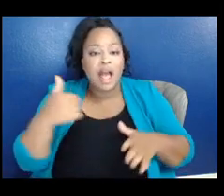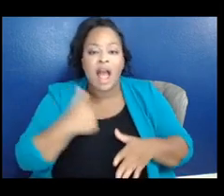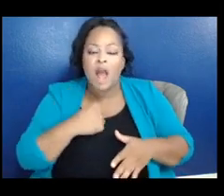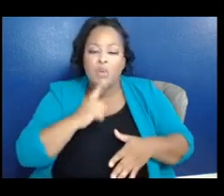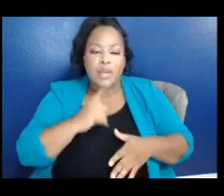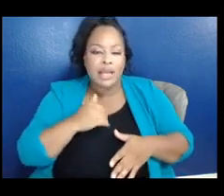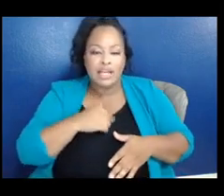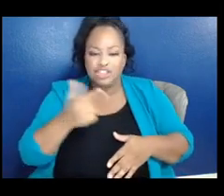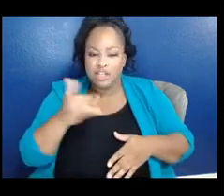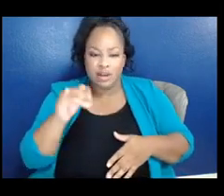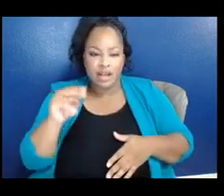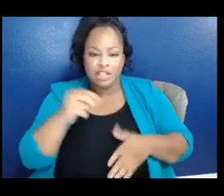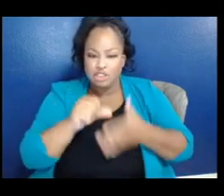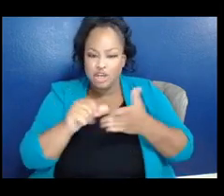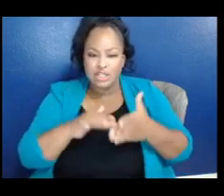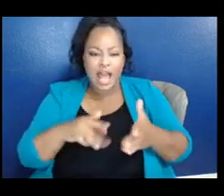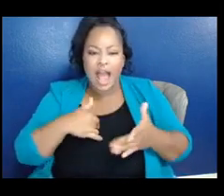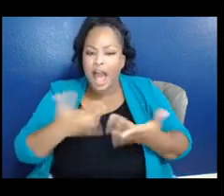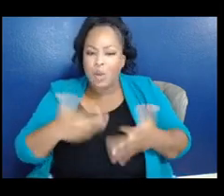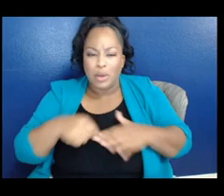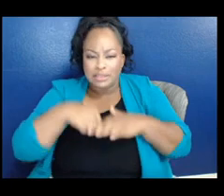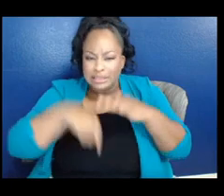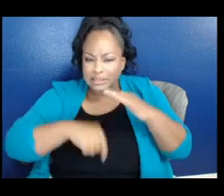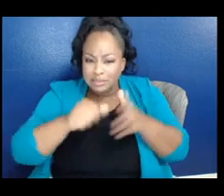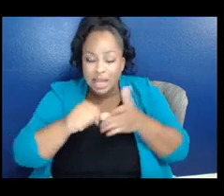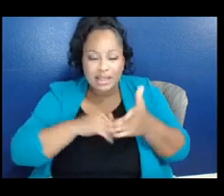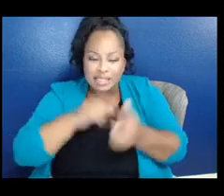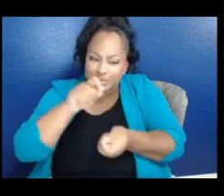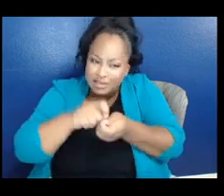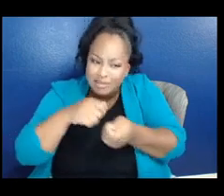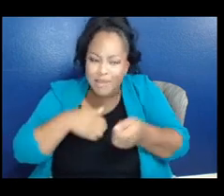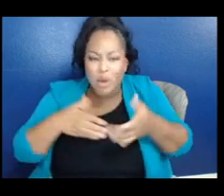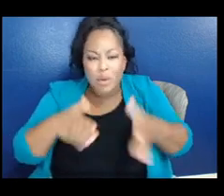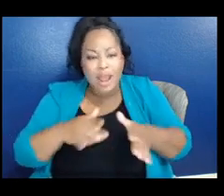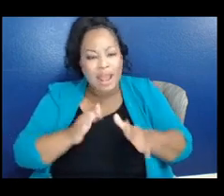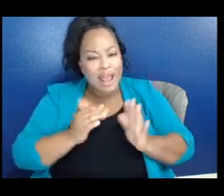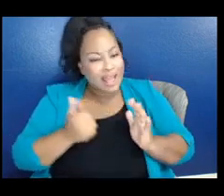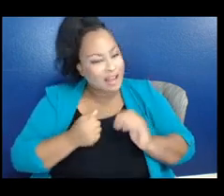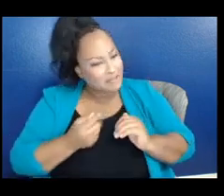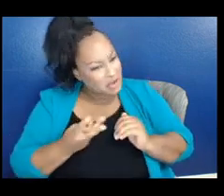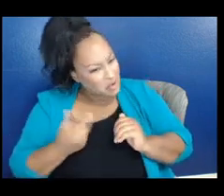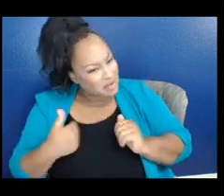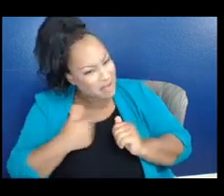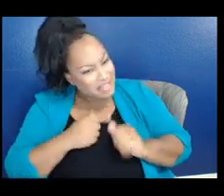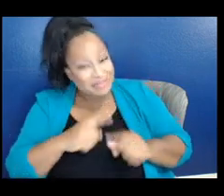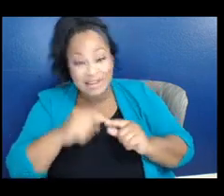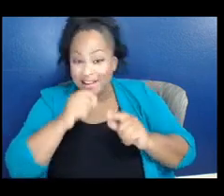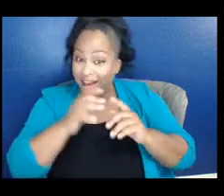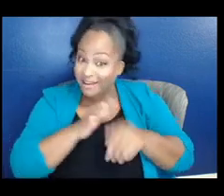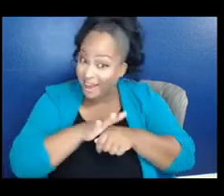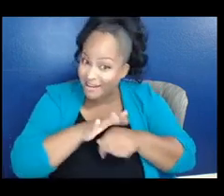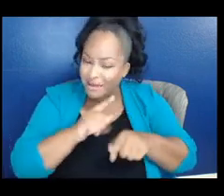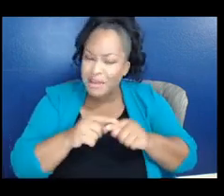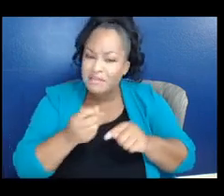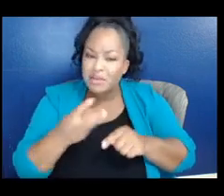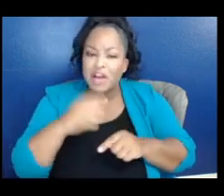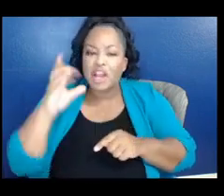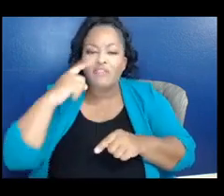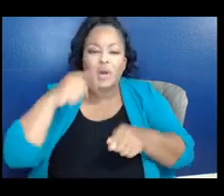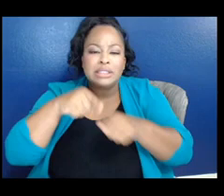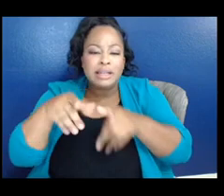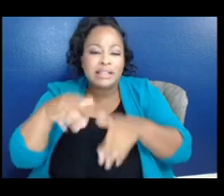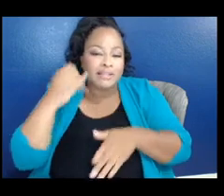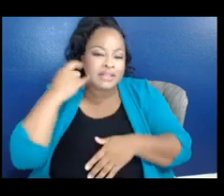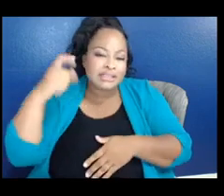a minimally invasive gynecological surgeon. This is specifically what I do. And there's a good bit of us, not enough of us, but a few of us. So seek